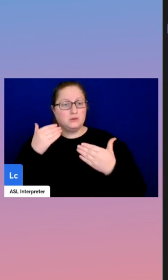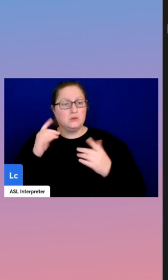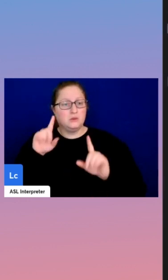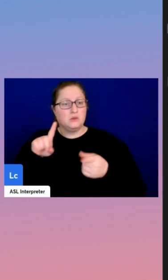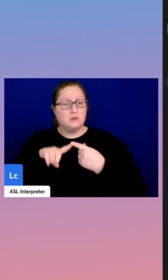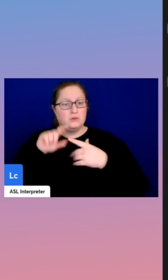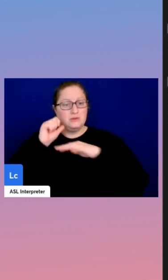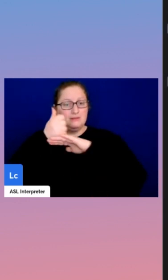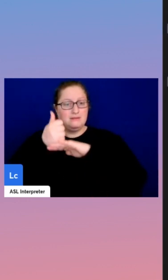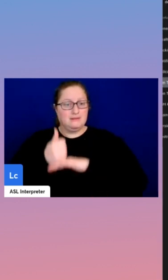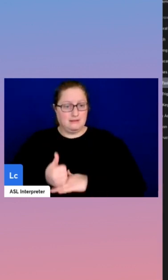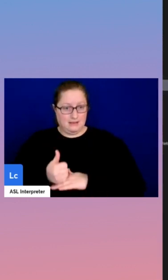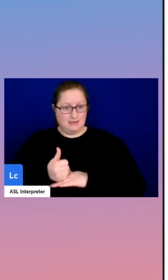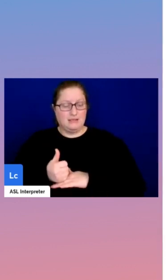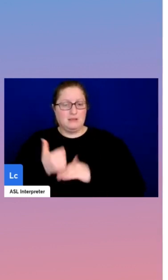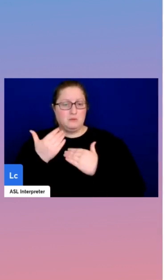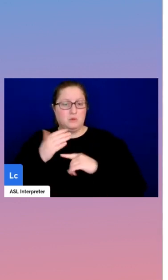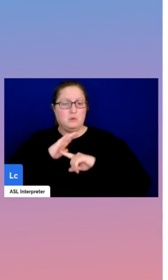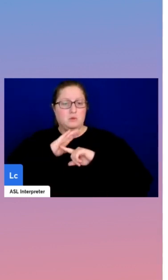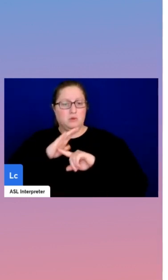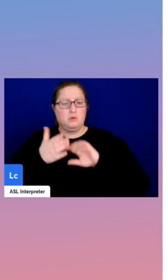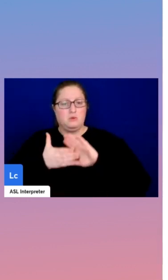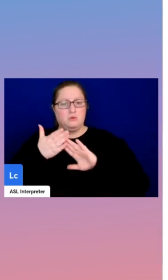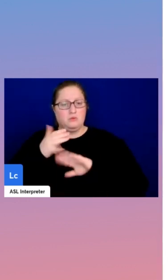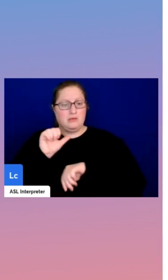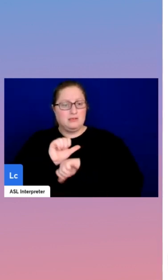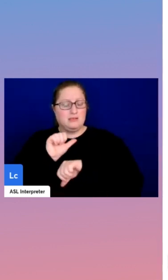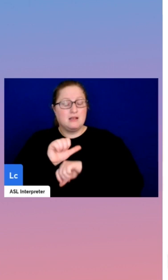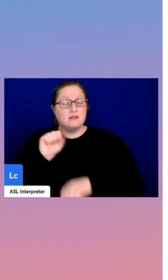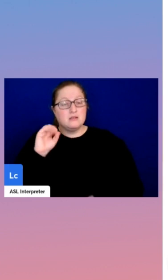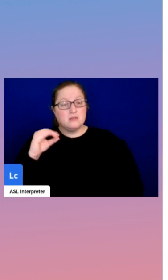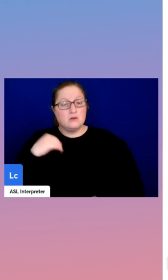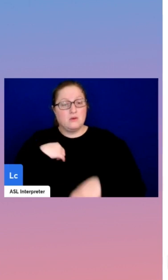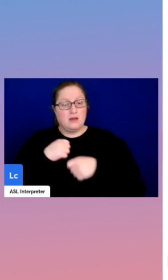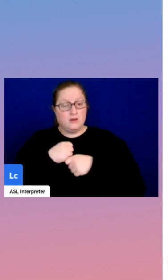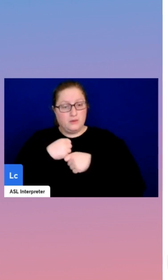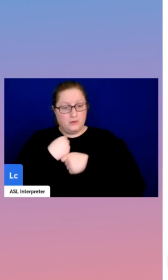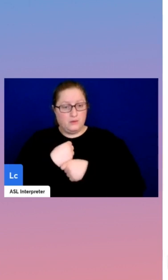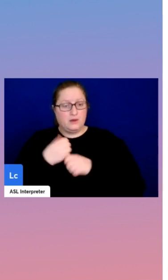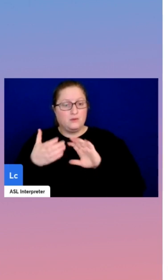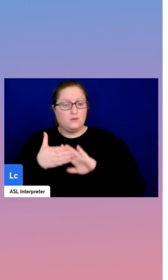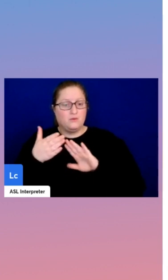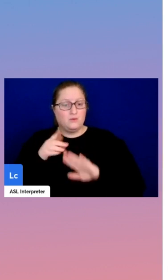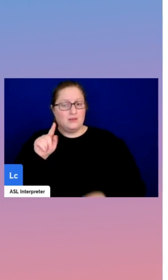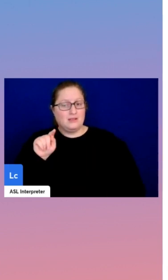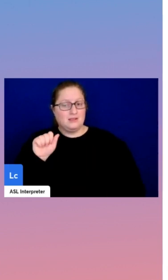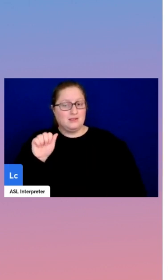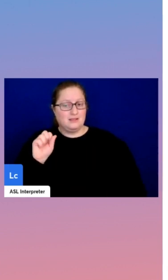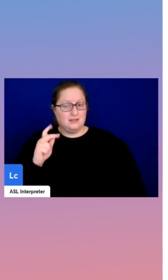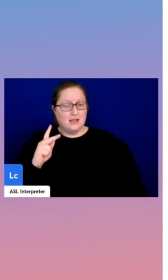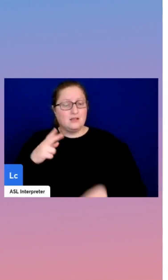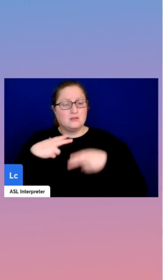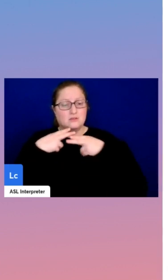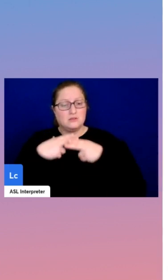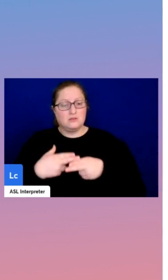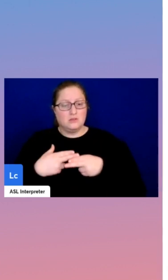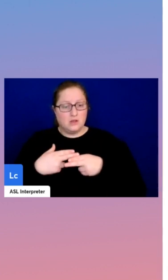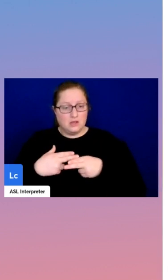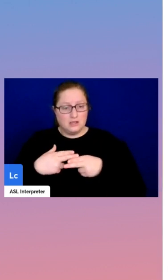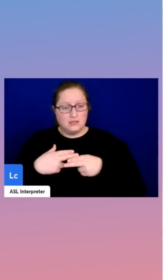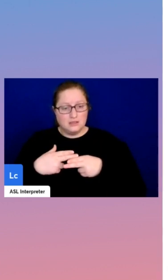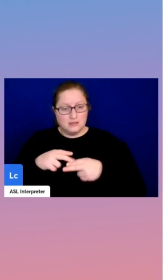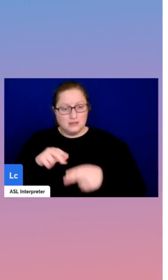settings, and let me show you these run tasks. So I created this run task, which is called the Acme HCP Packer run